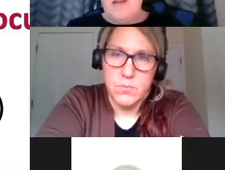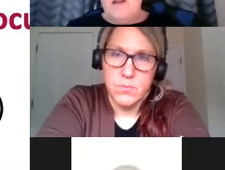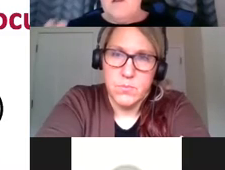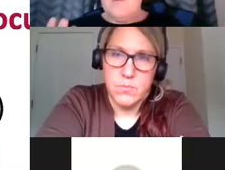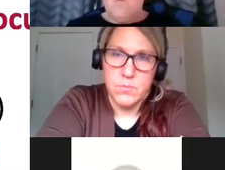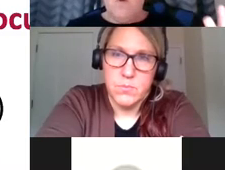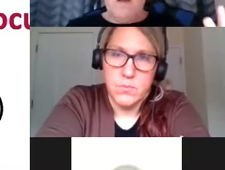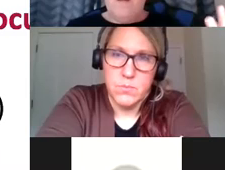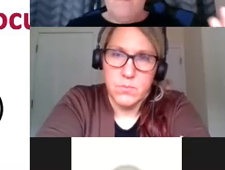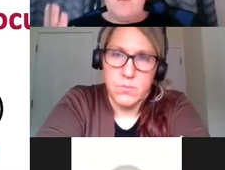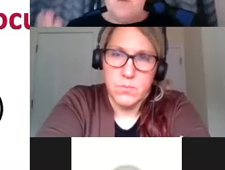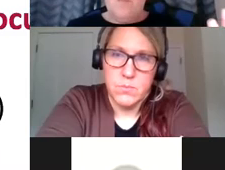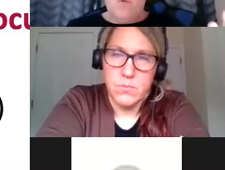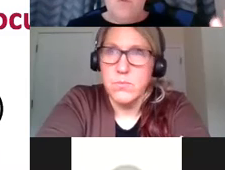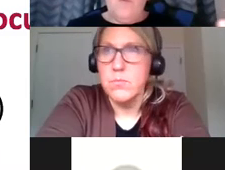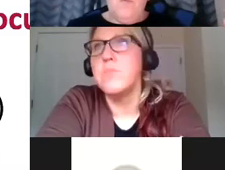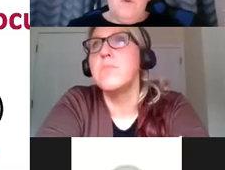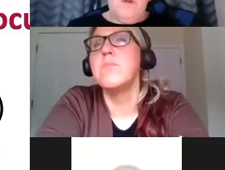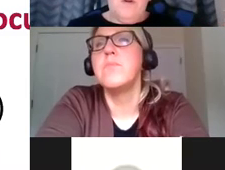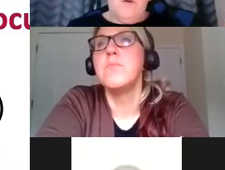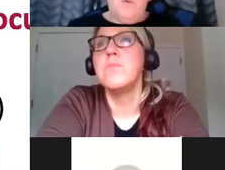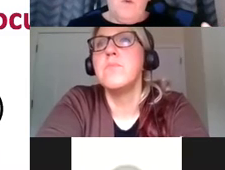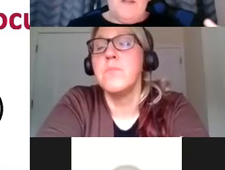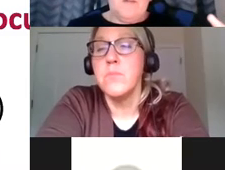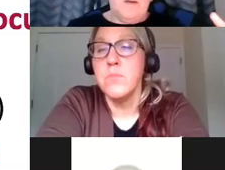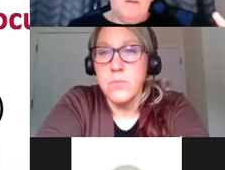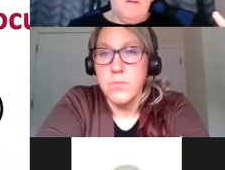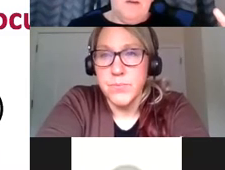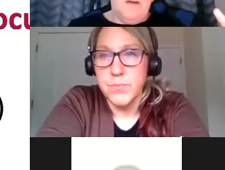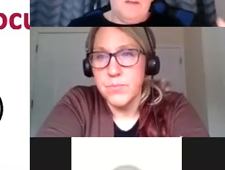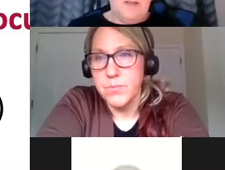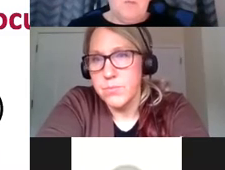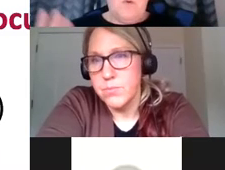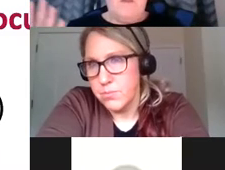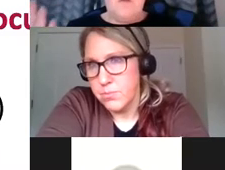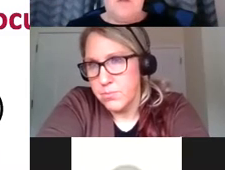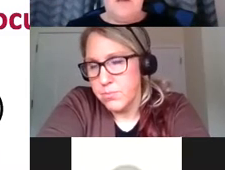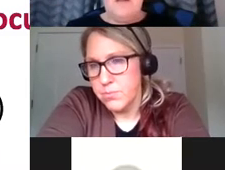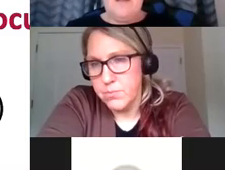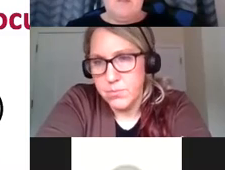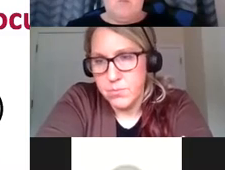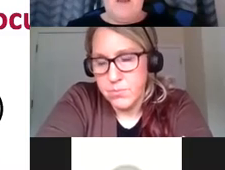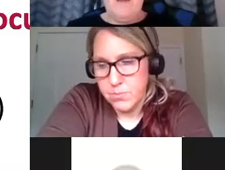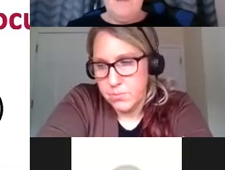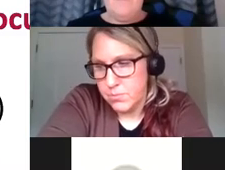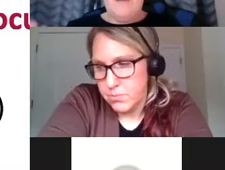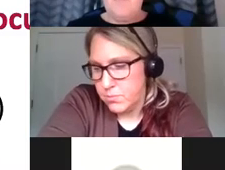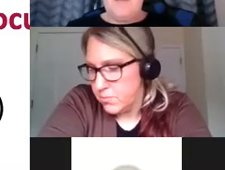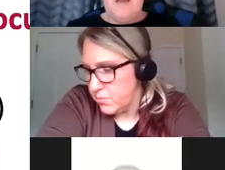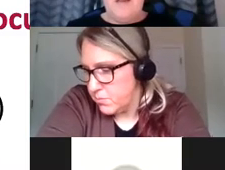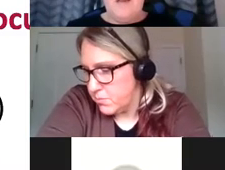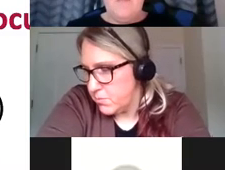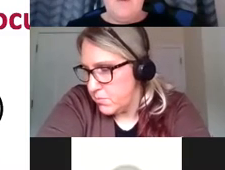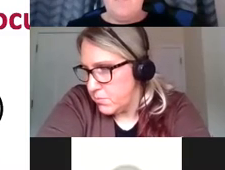get it. So if I show them both, when it's done in an accessible way versus an inaccessible way, they